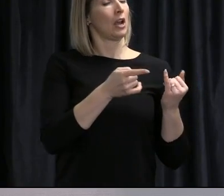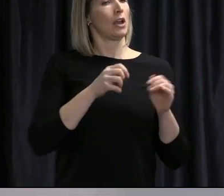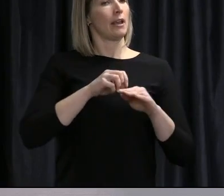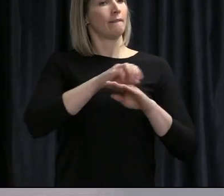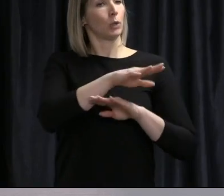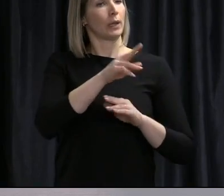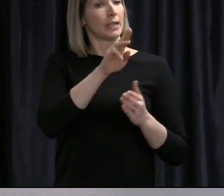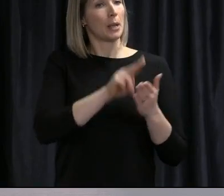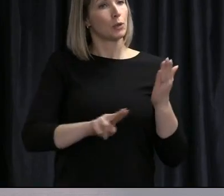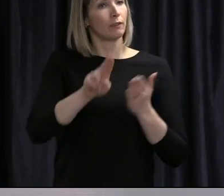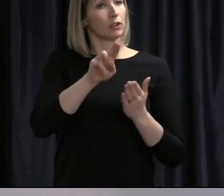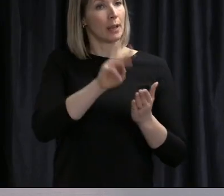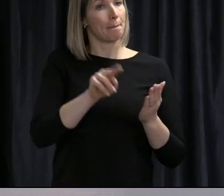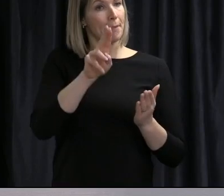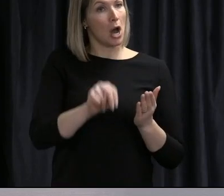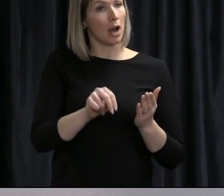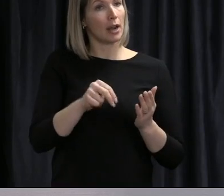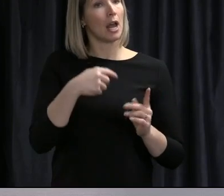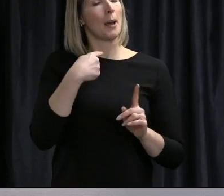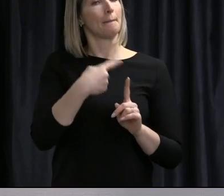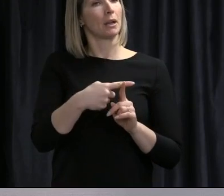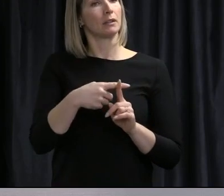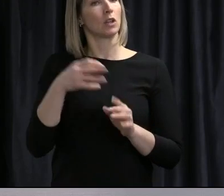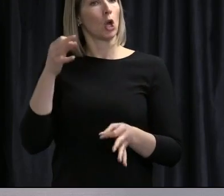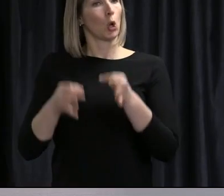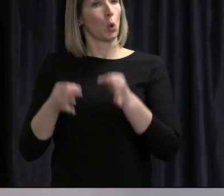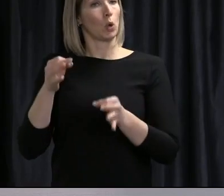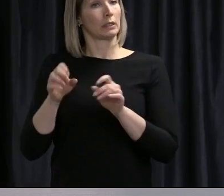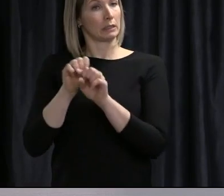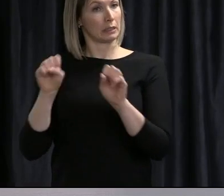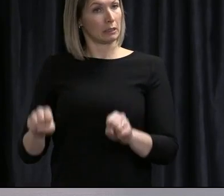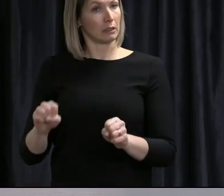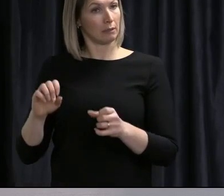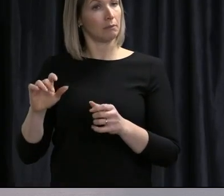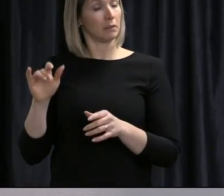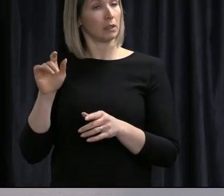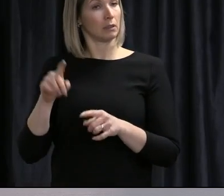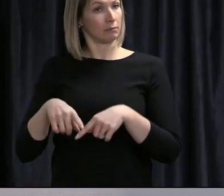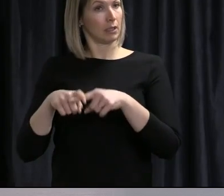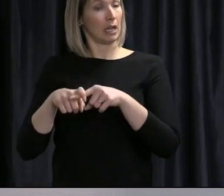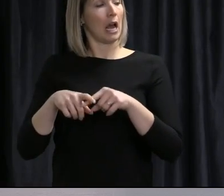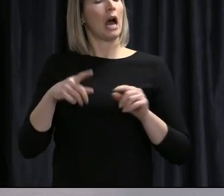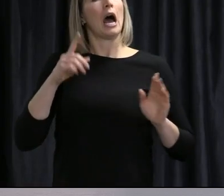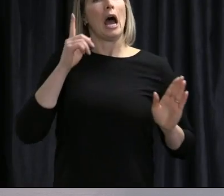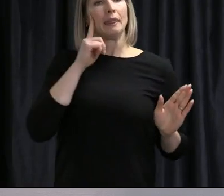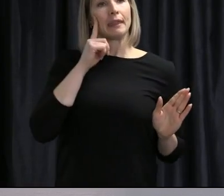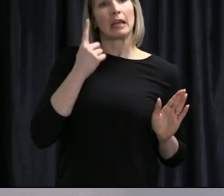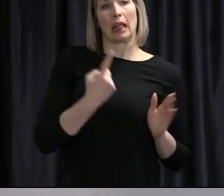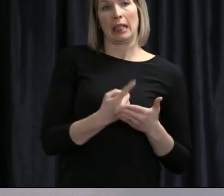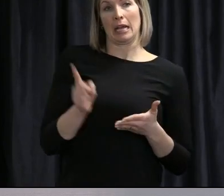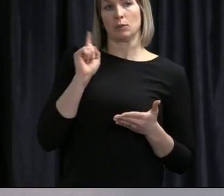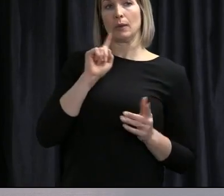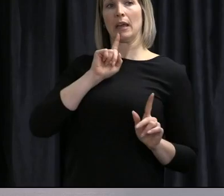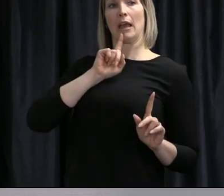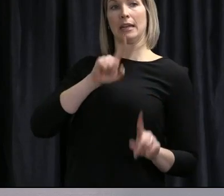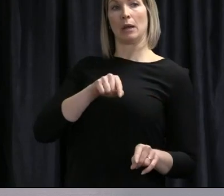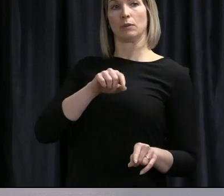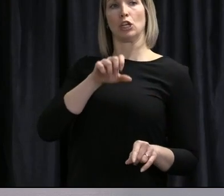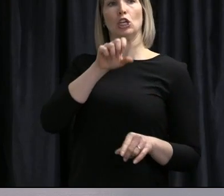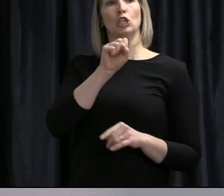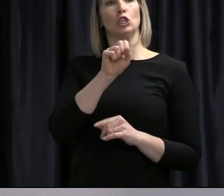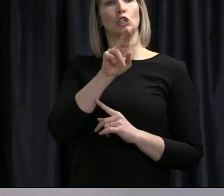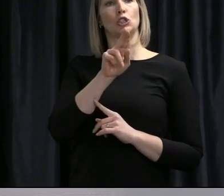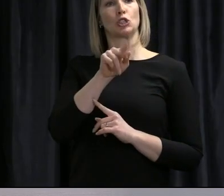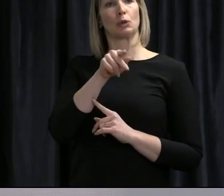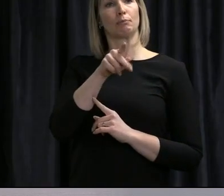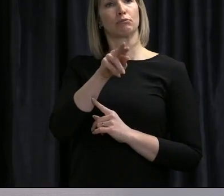courts? Well, right now, I think what we've seen already, as late as last week, the Supreme Court has made, they've not open